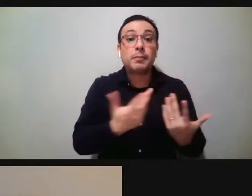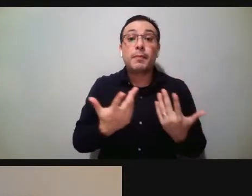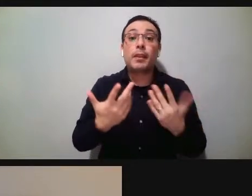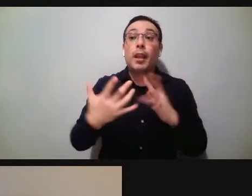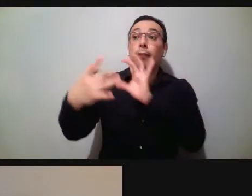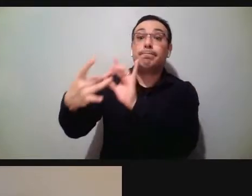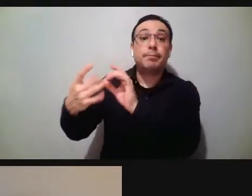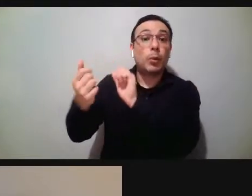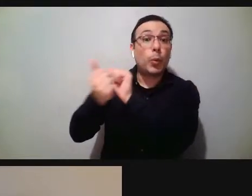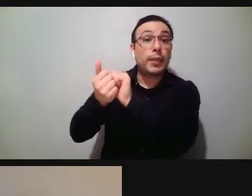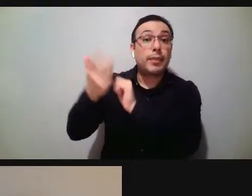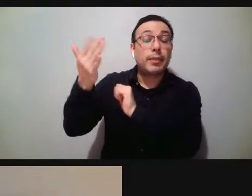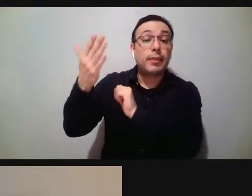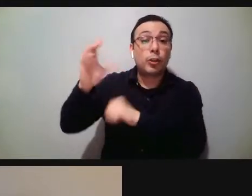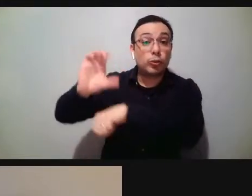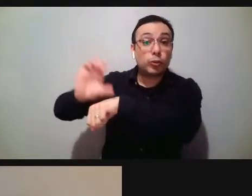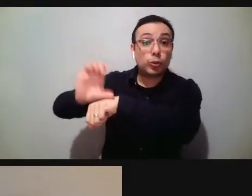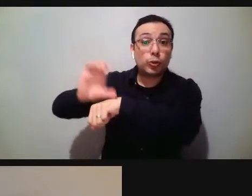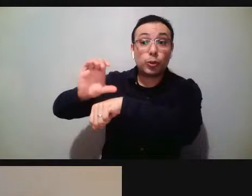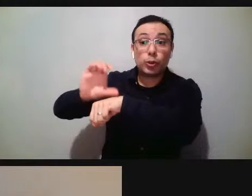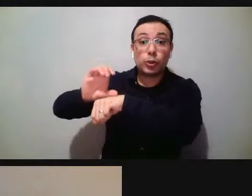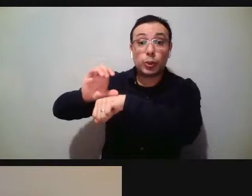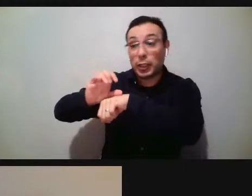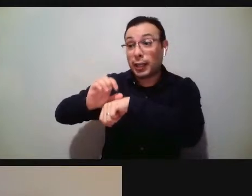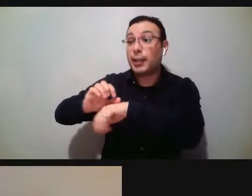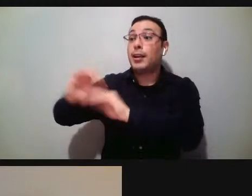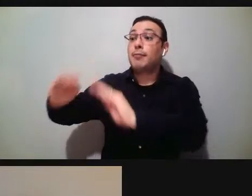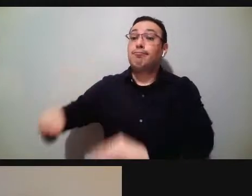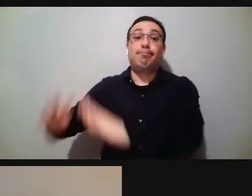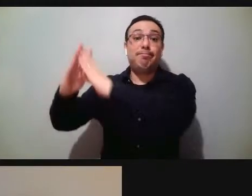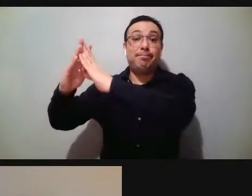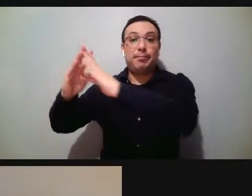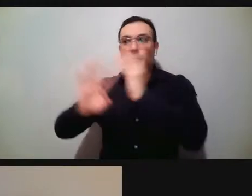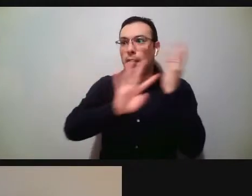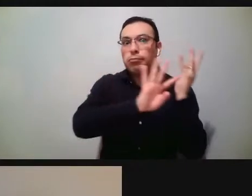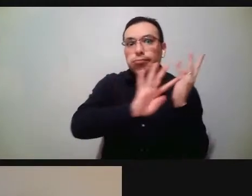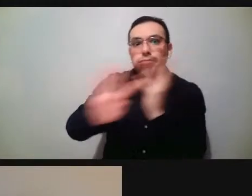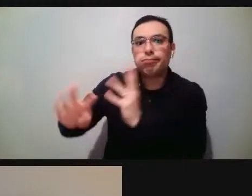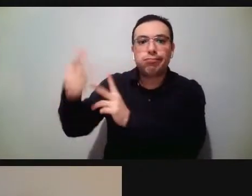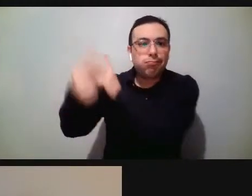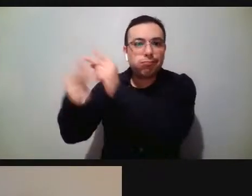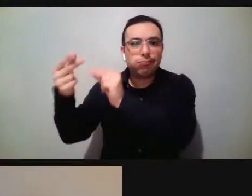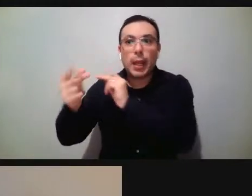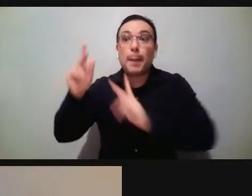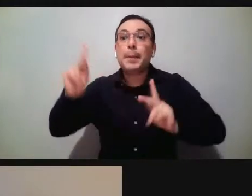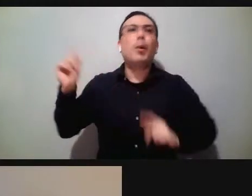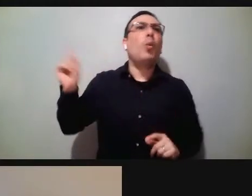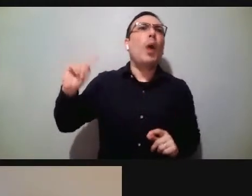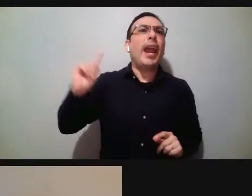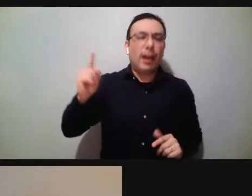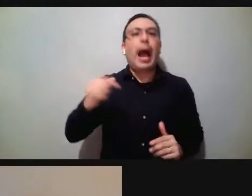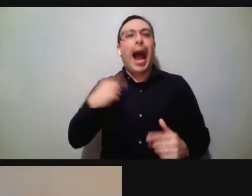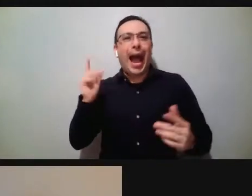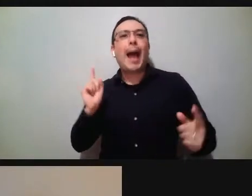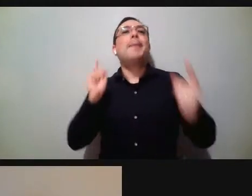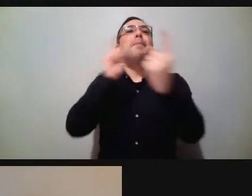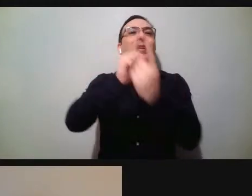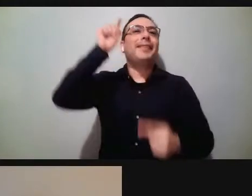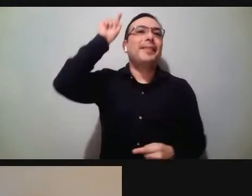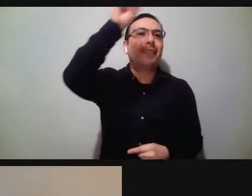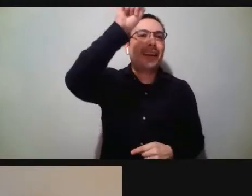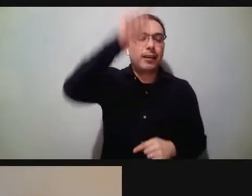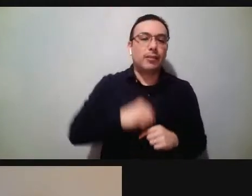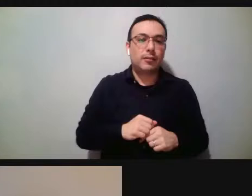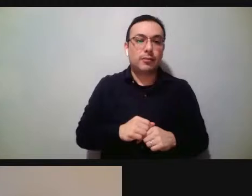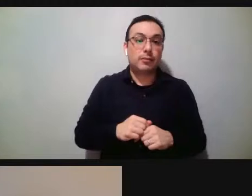their churches, and doing those things with community-based organizations and meeting people where they are. We also can't always expect people to make